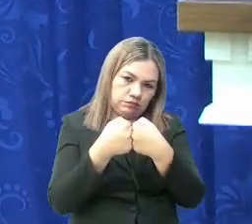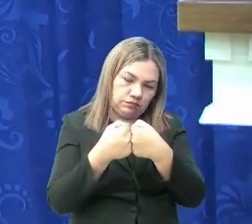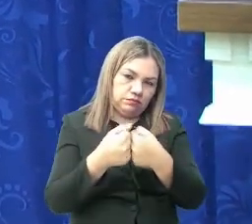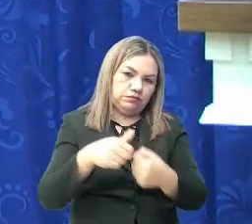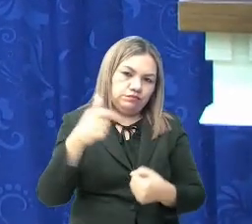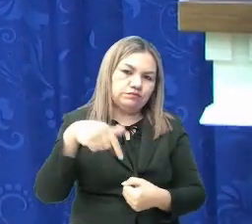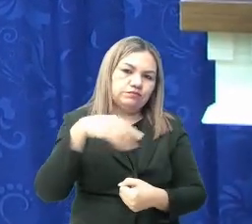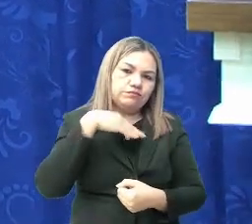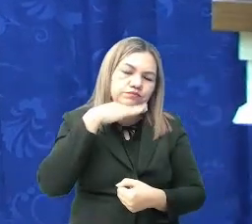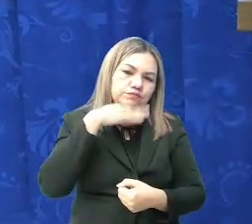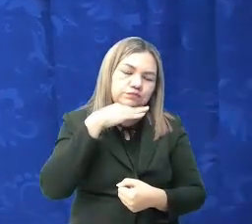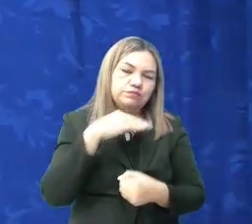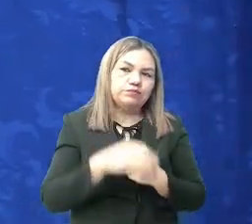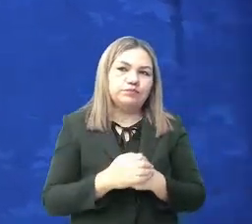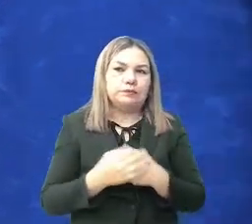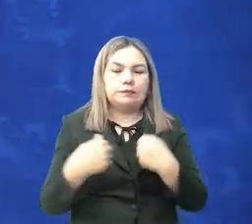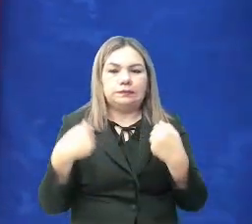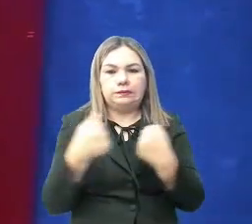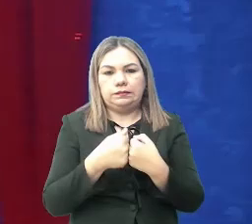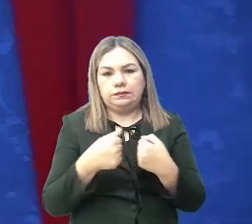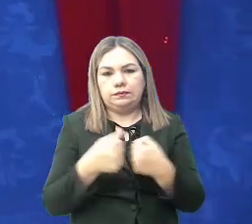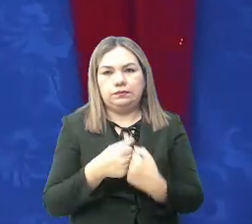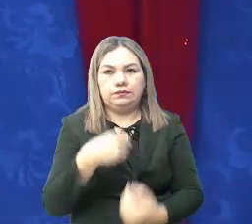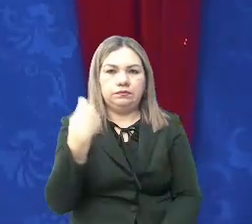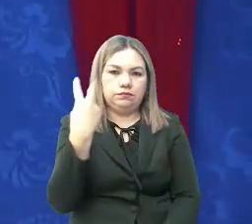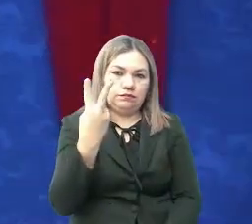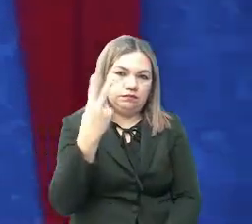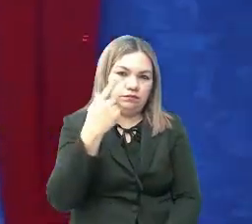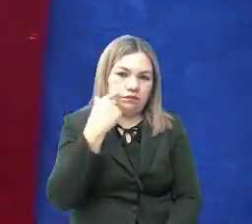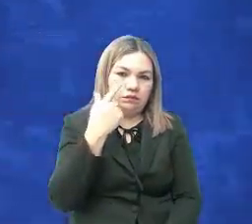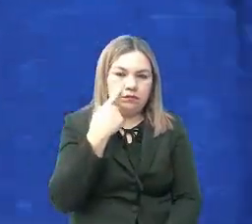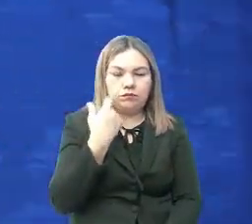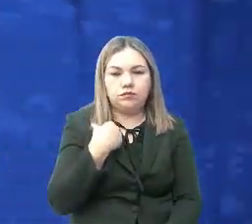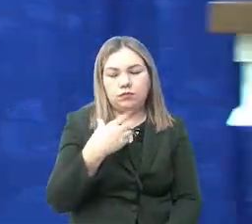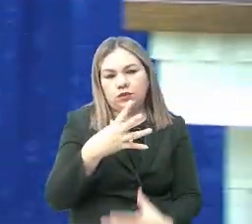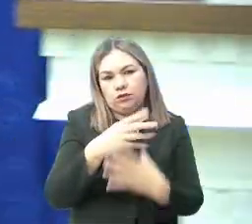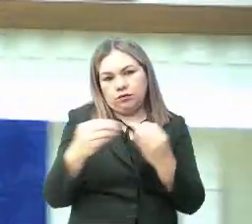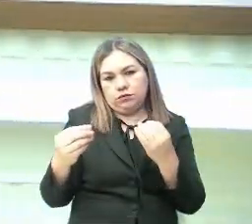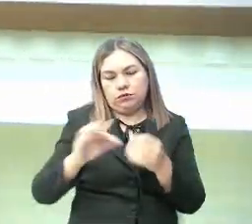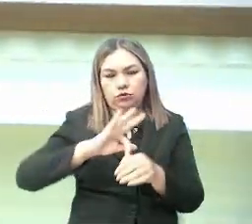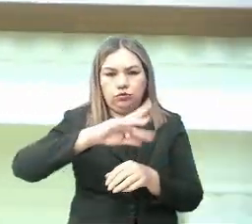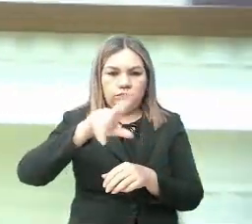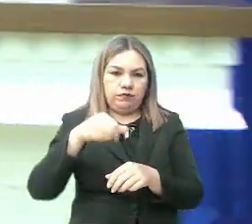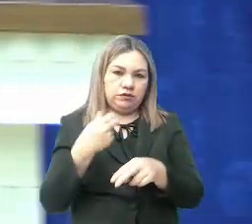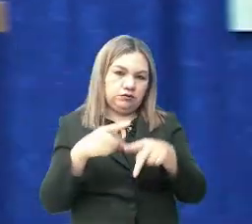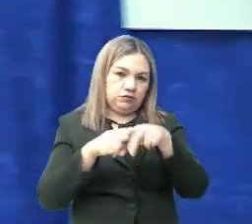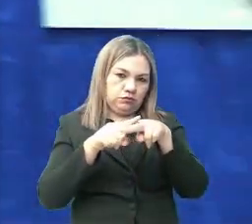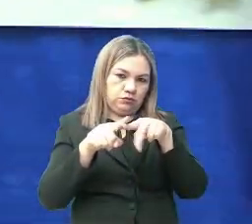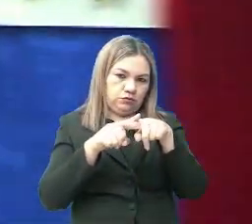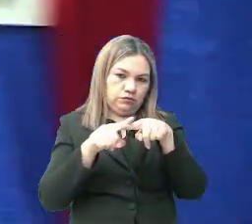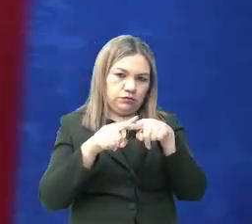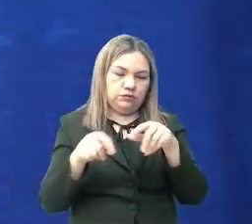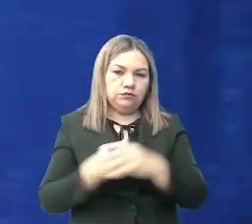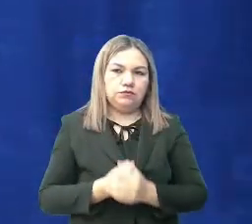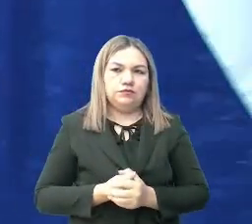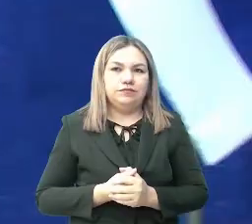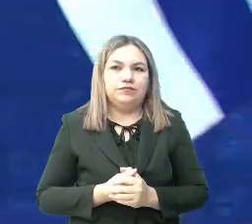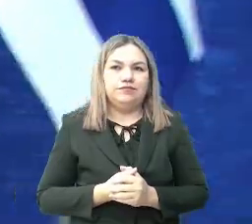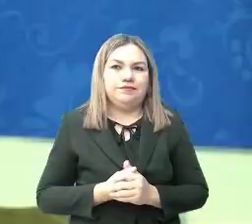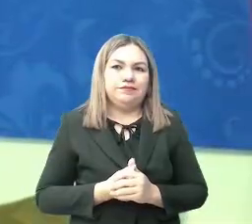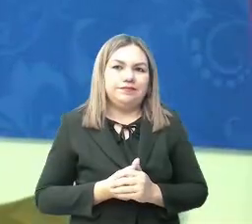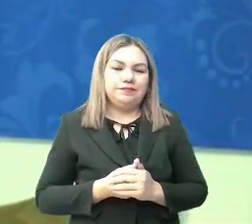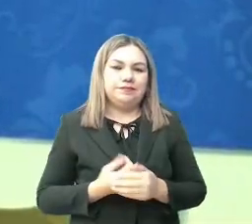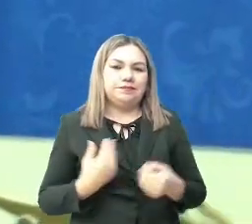fighting here in Paraguayan channels. There are a lot of people fighting. Oh, you took my